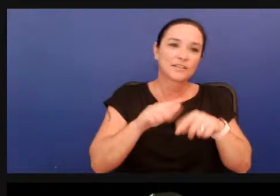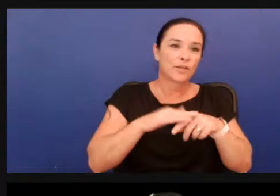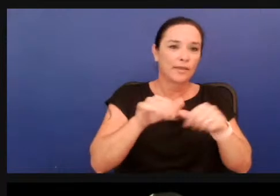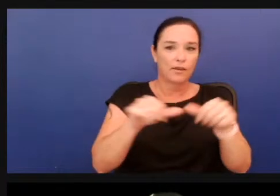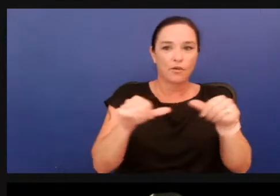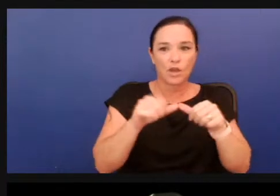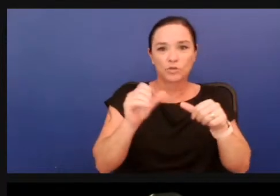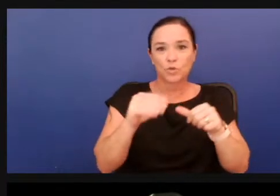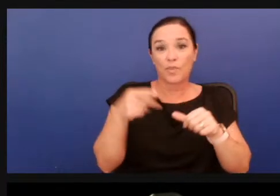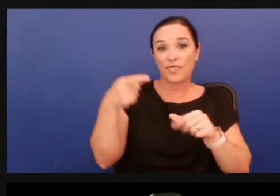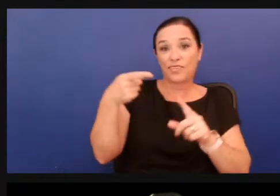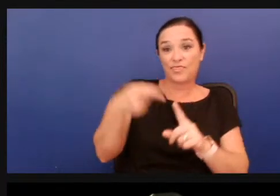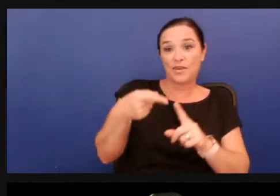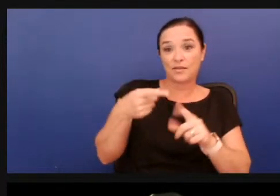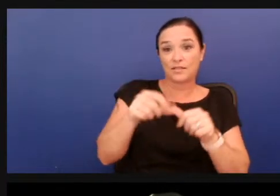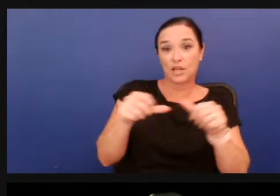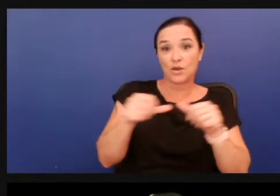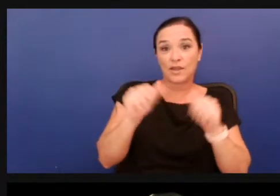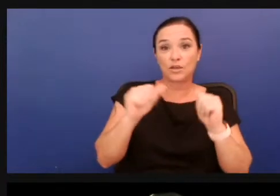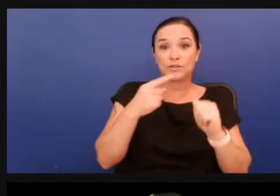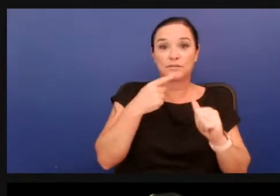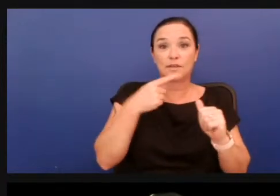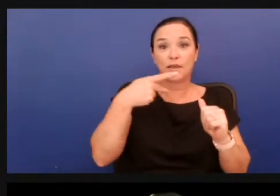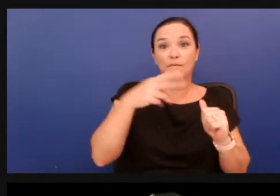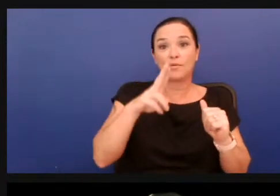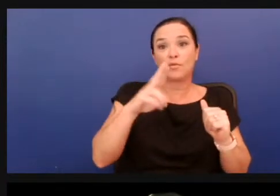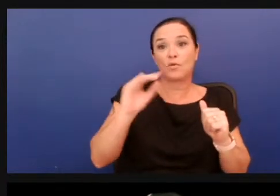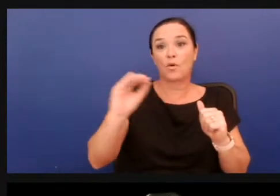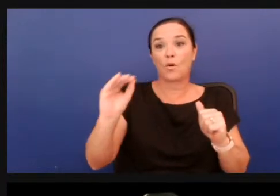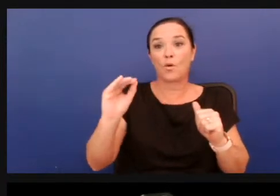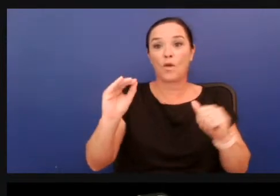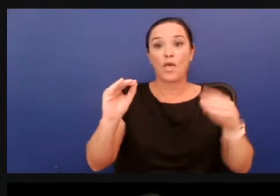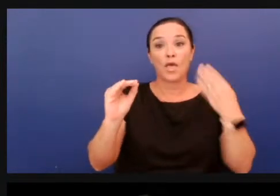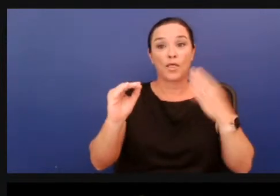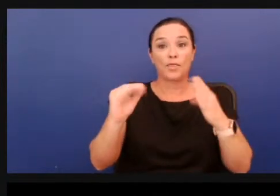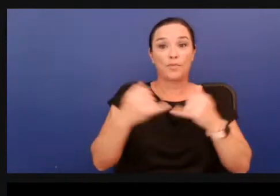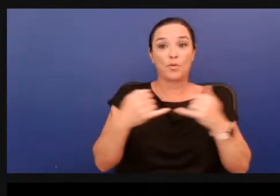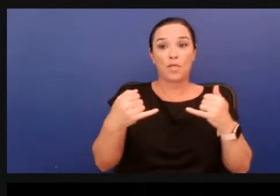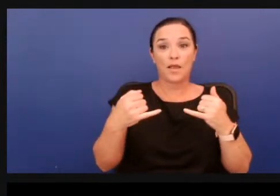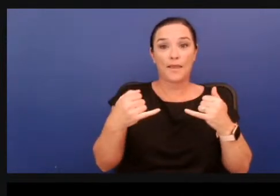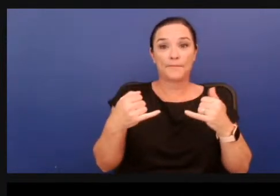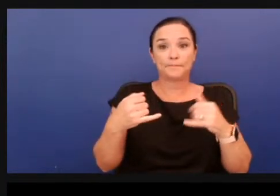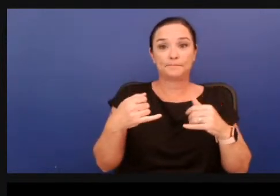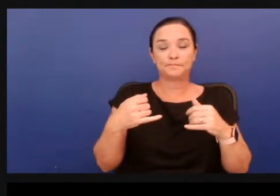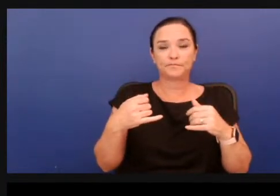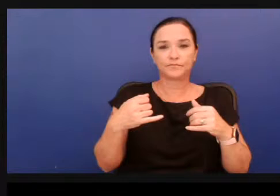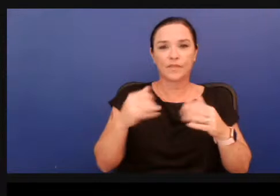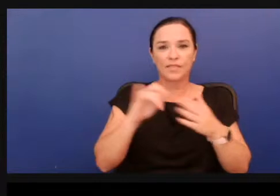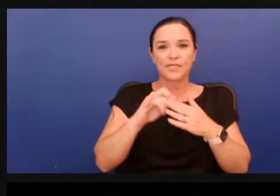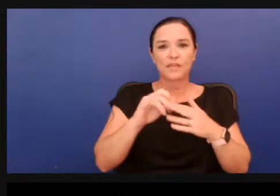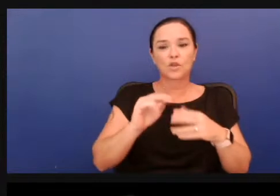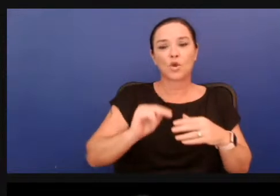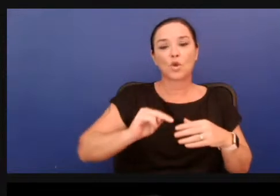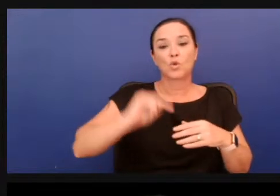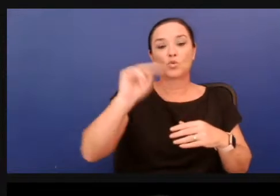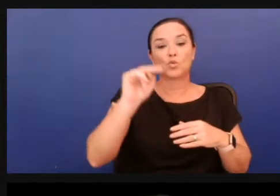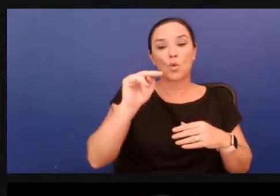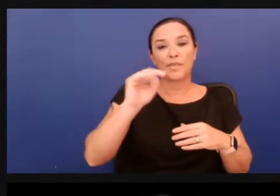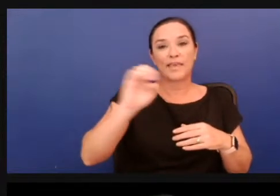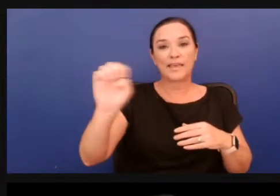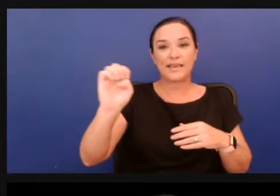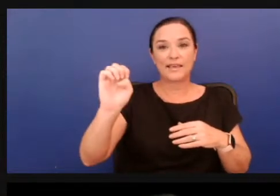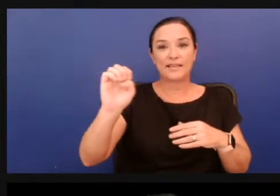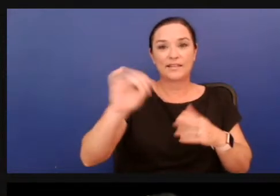particular area, what you could say at Pu'o, that the blue line went like so. This is pointing to northeast. That area at north.